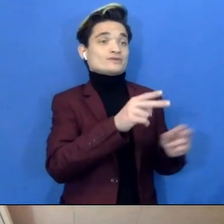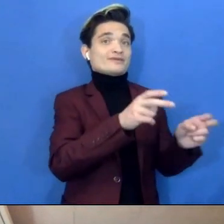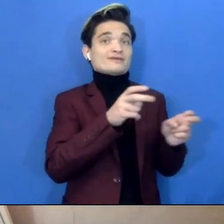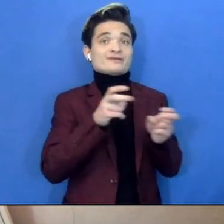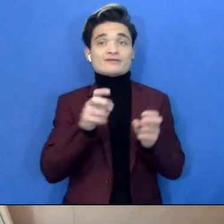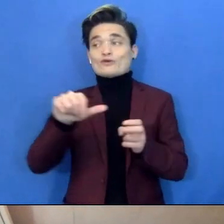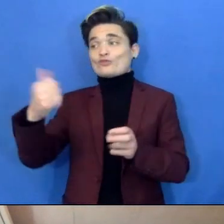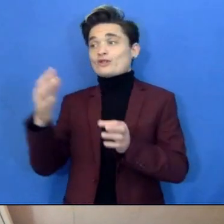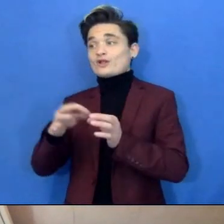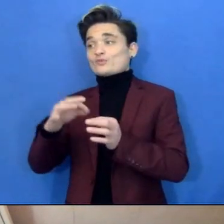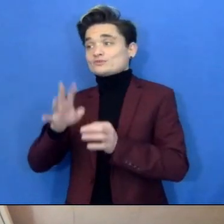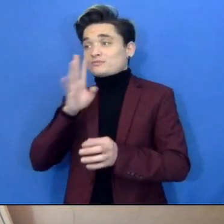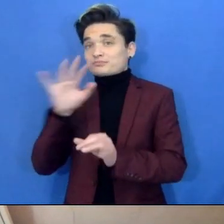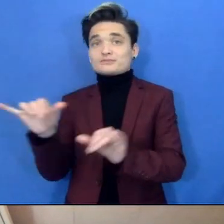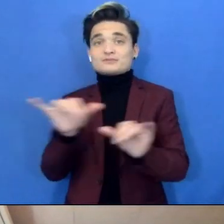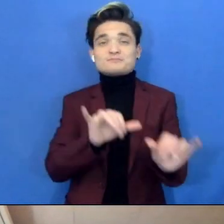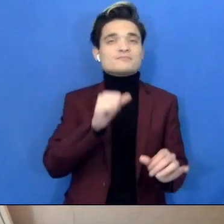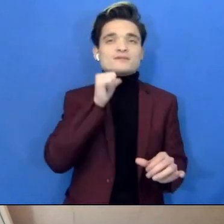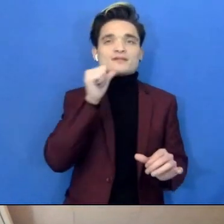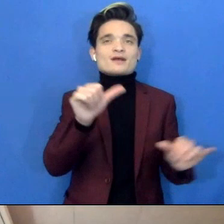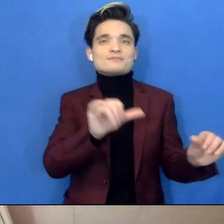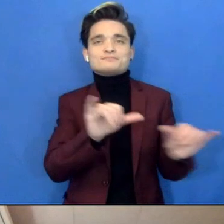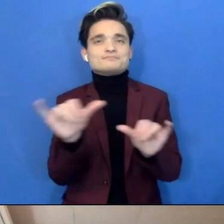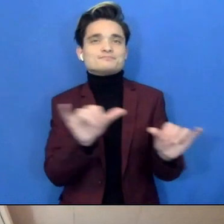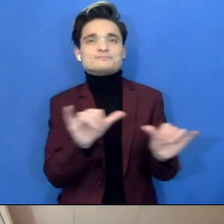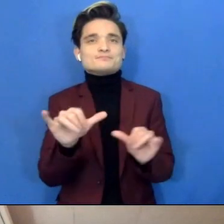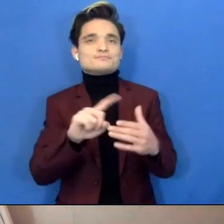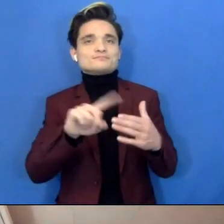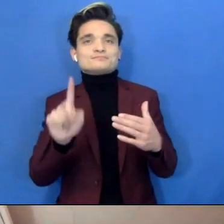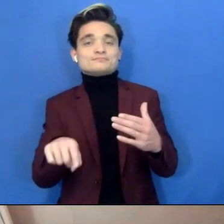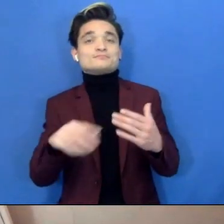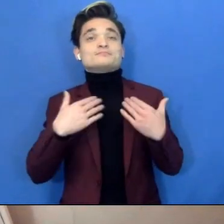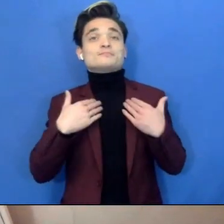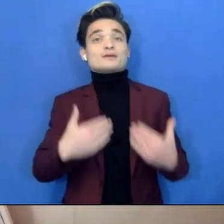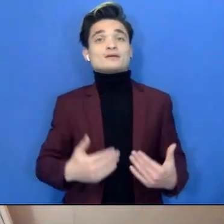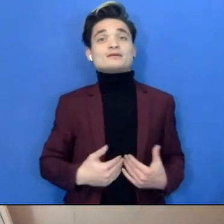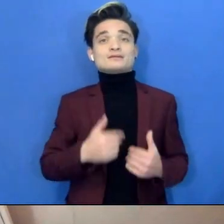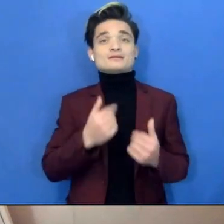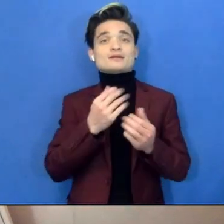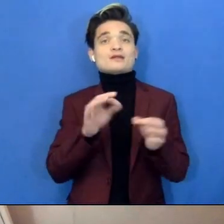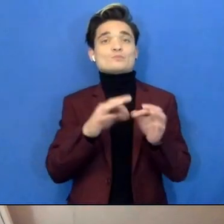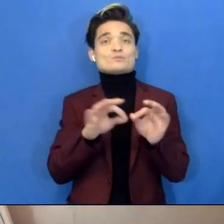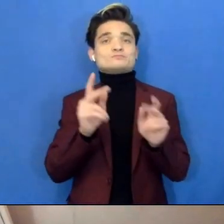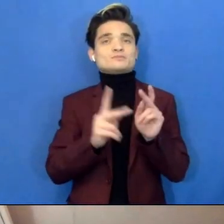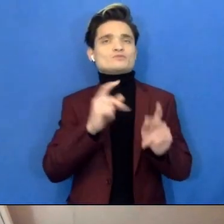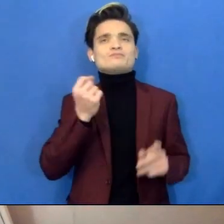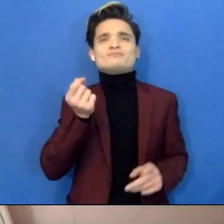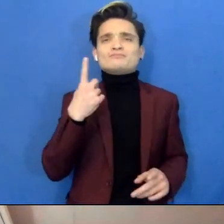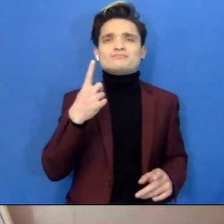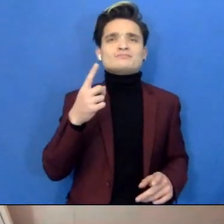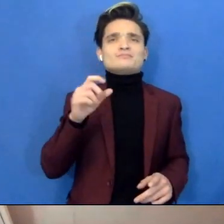the body, everyone understands slapstick. Everyone in the world, like if we go to